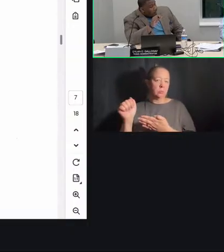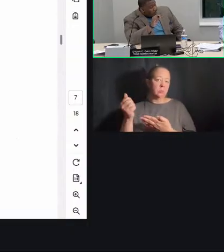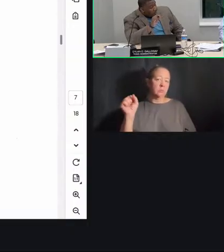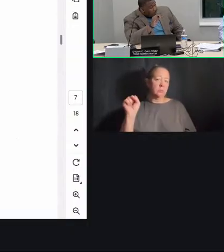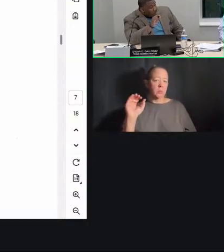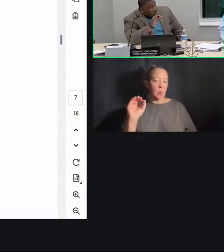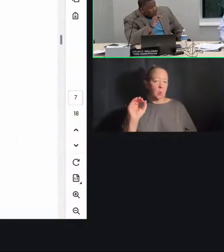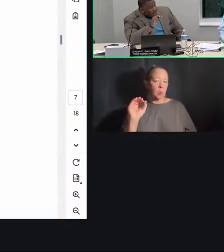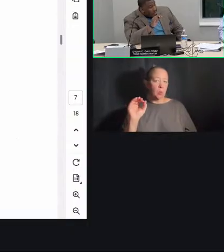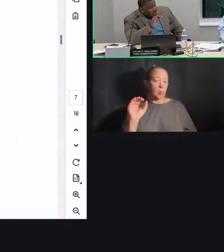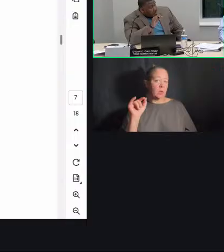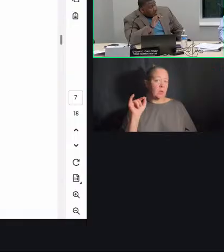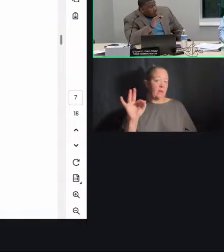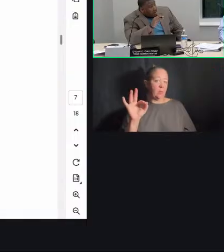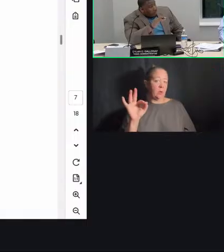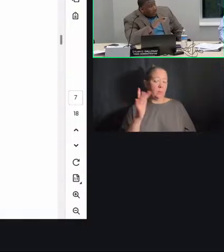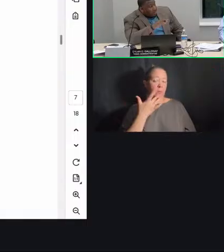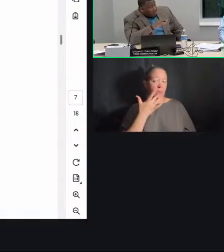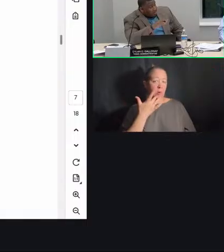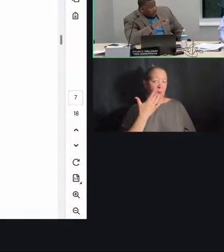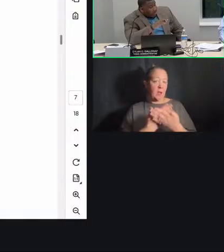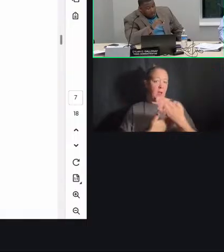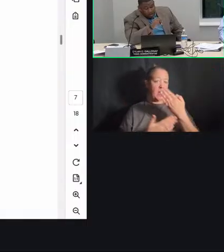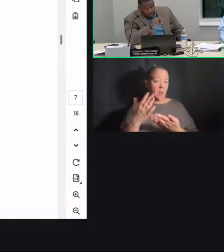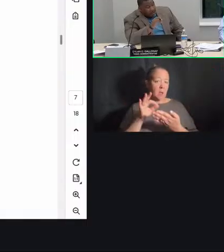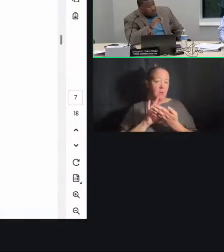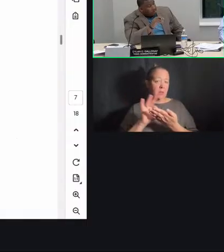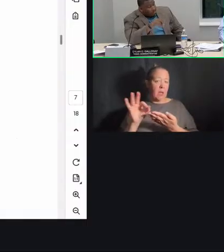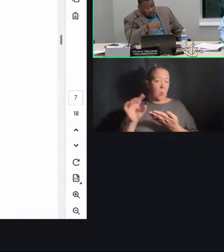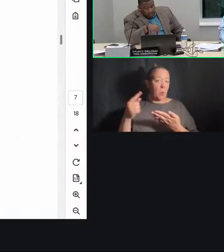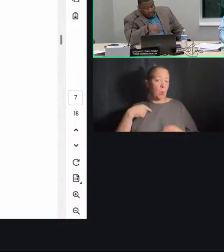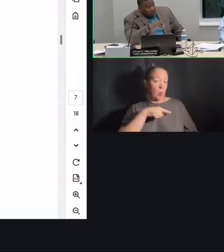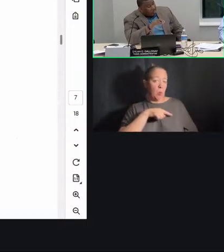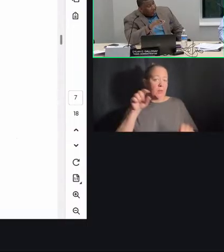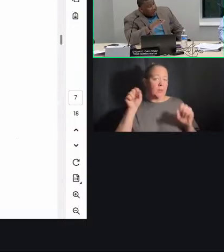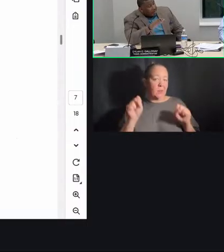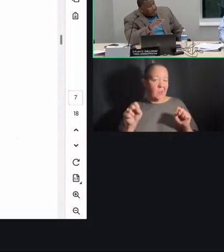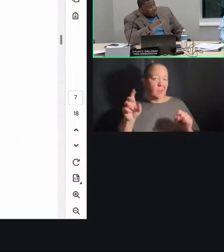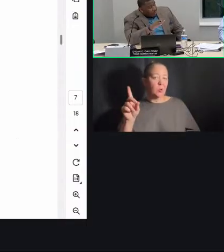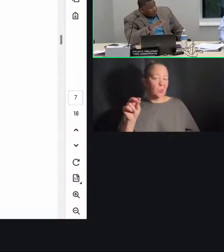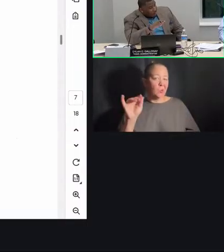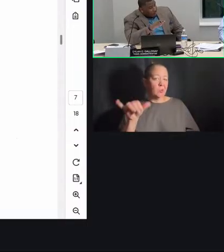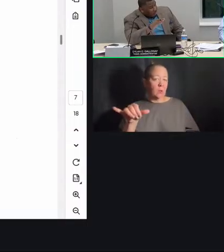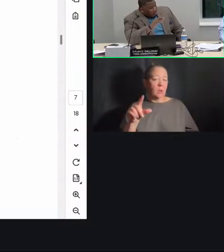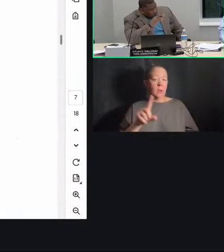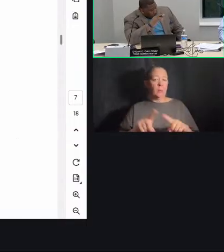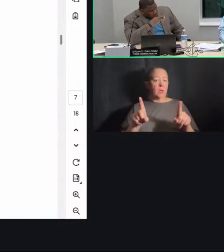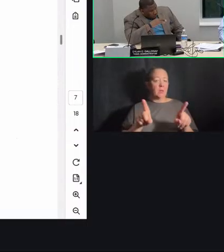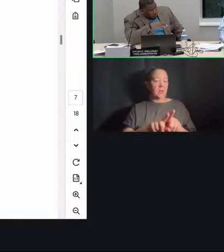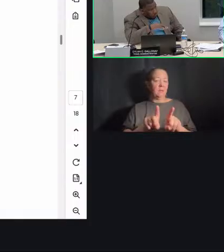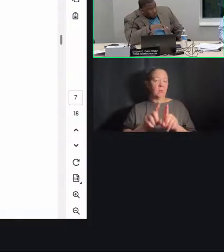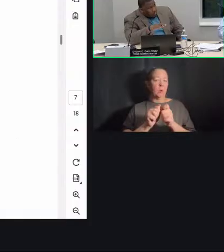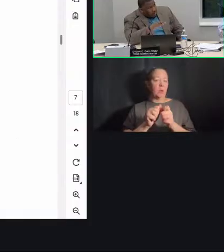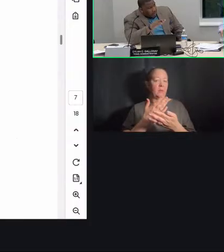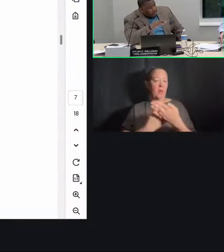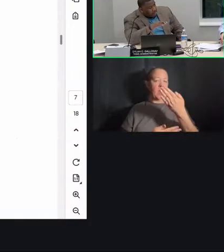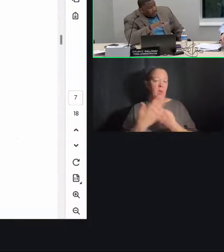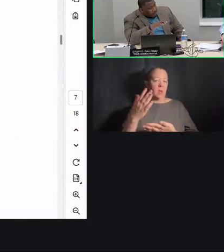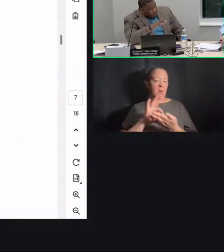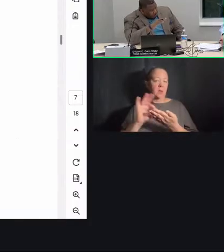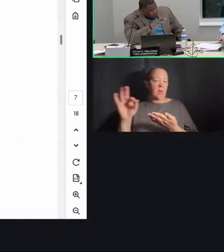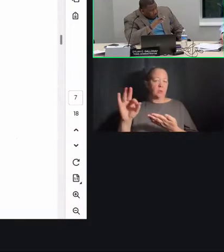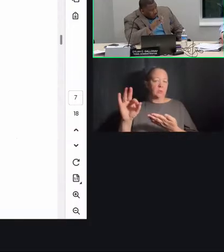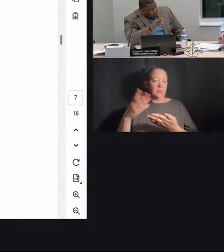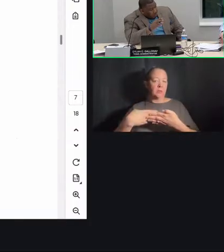we would rather hand count, we can do that, but even with hand counting, the next